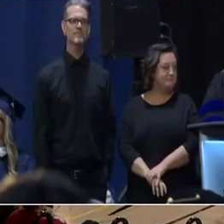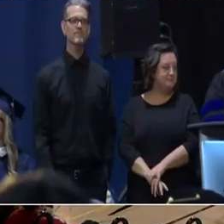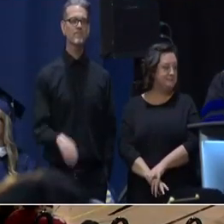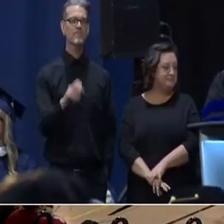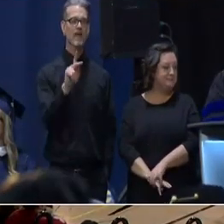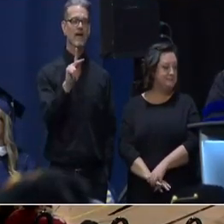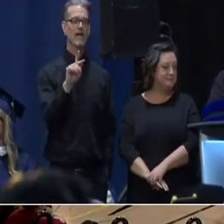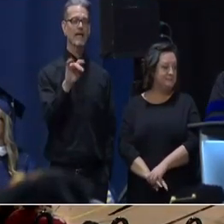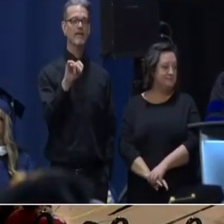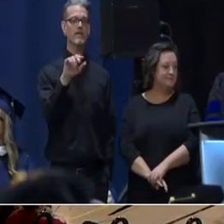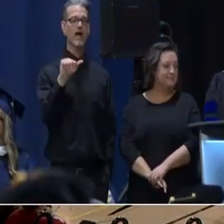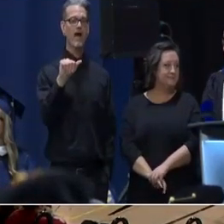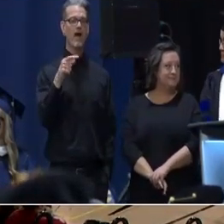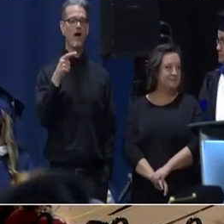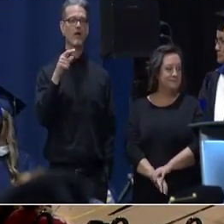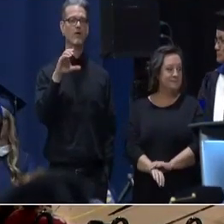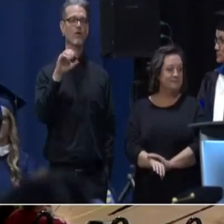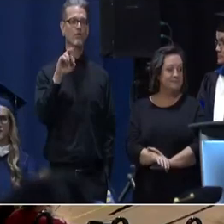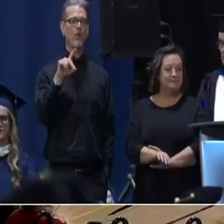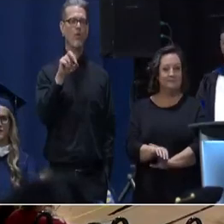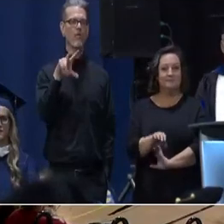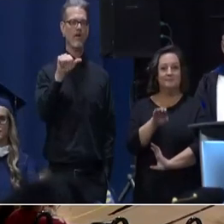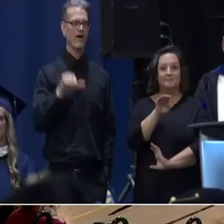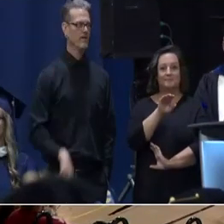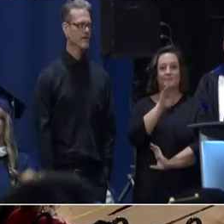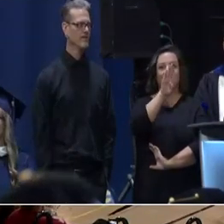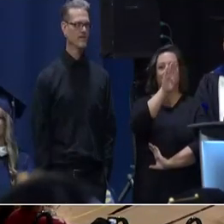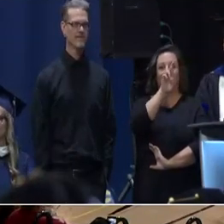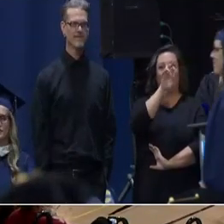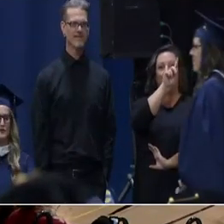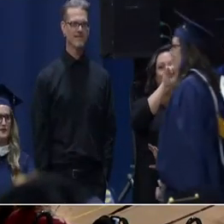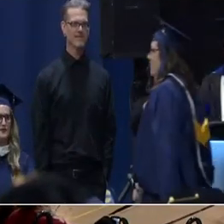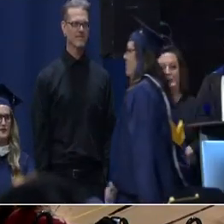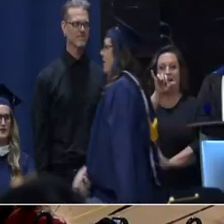Kitsia Cordova. Brittany Brewster.